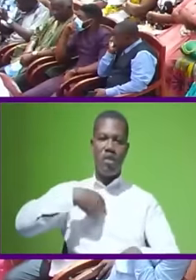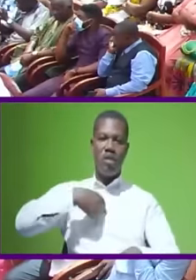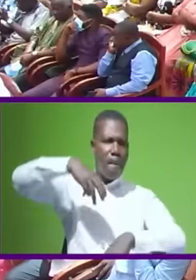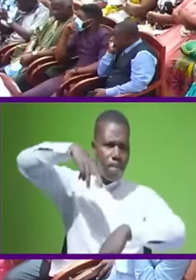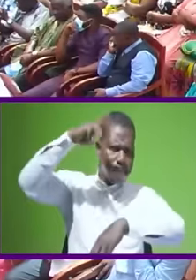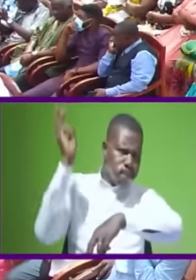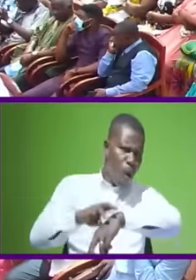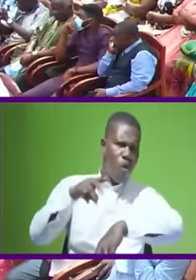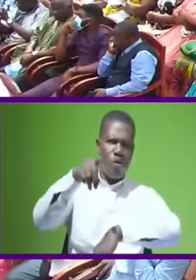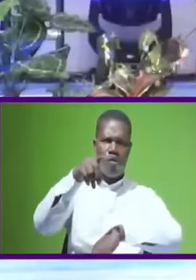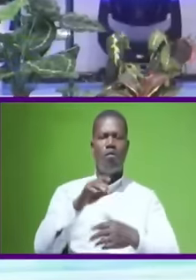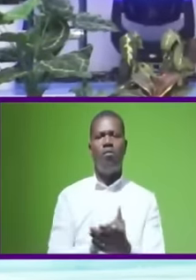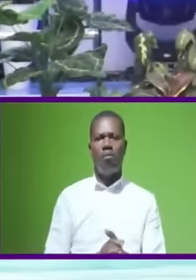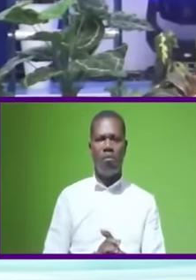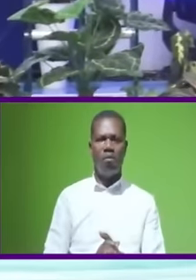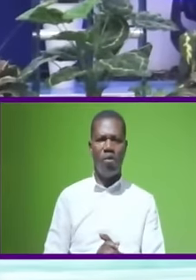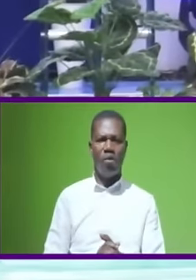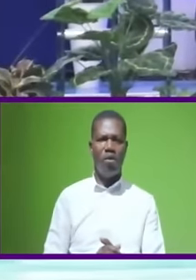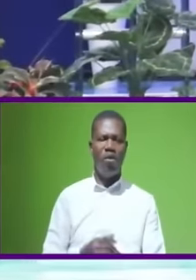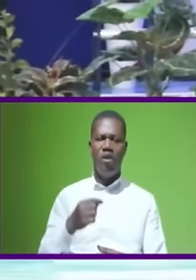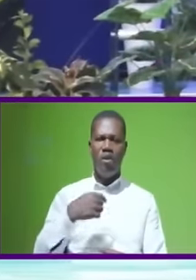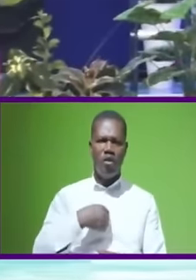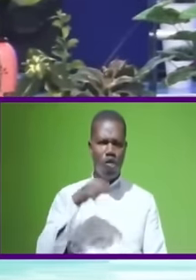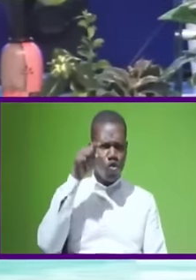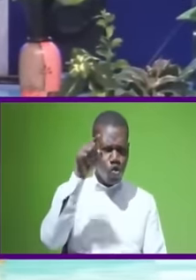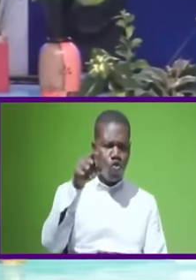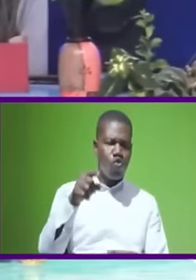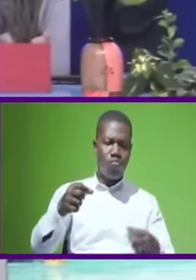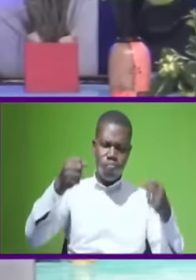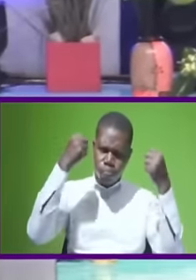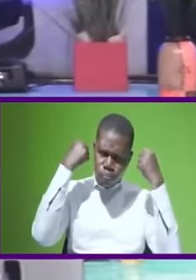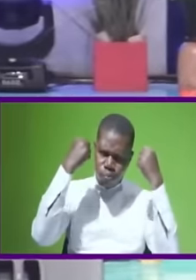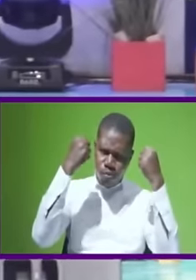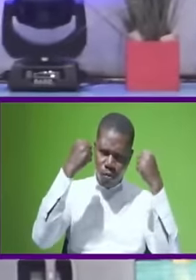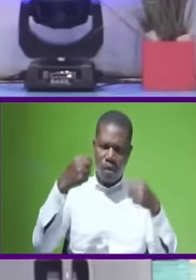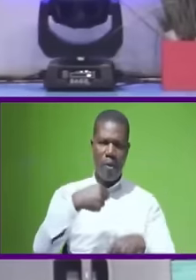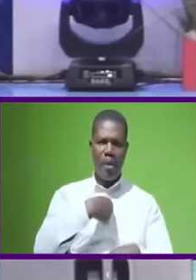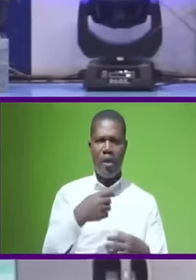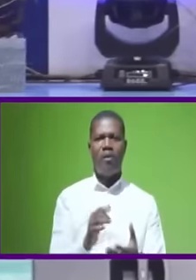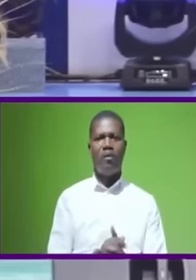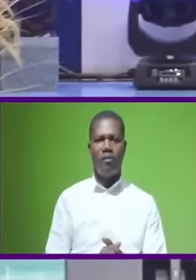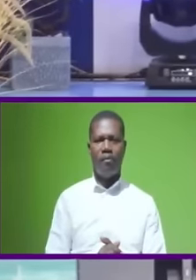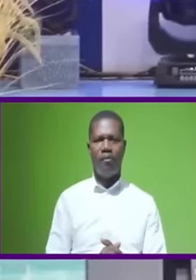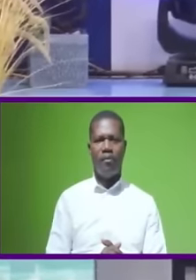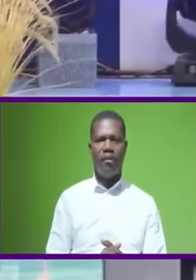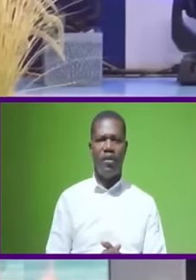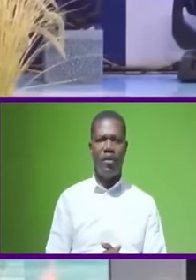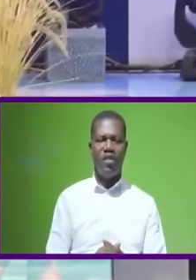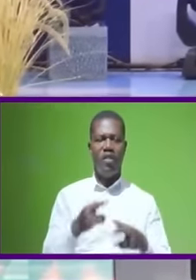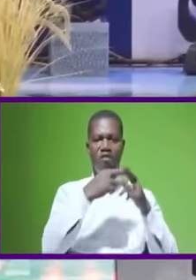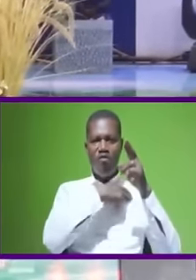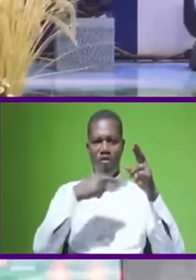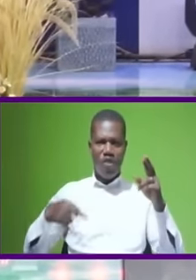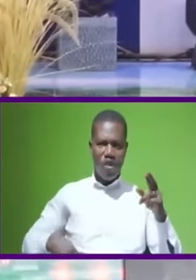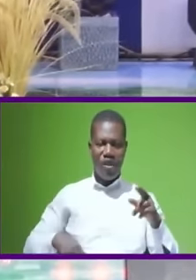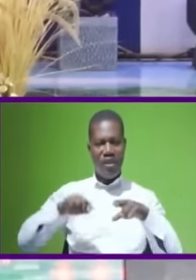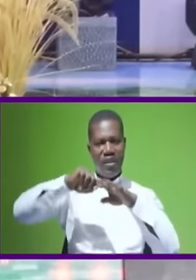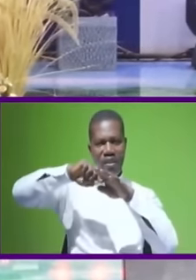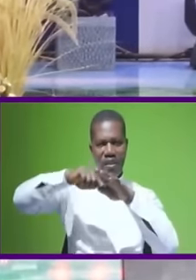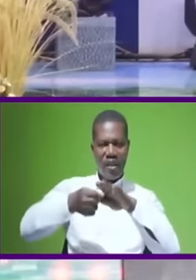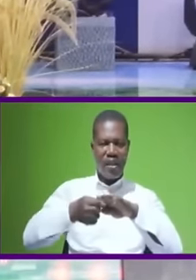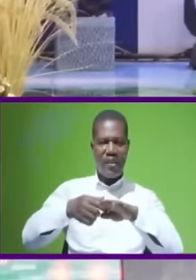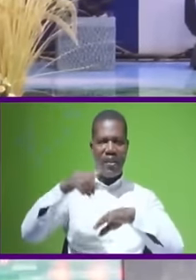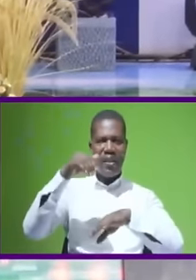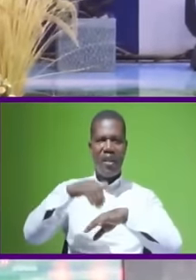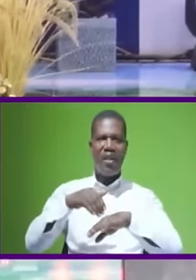that I am cautioning or warning, and you are the one that I am wild with. Philadelphia shall see a